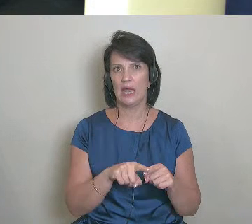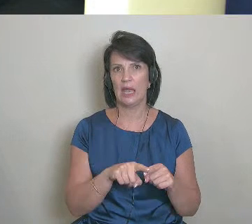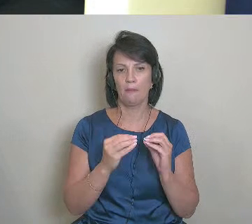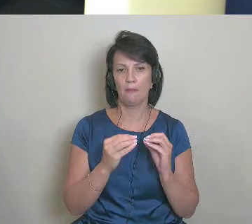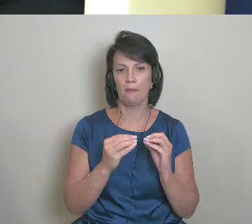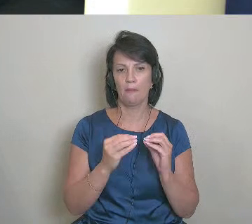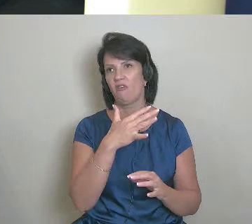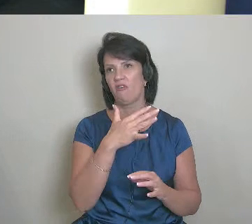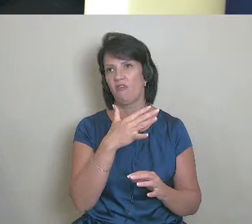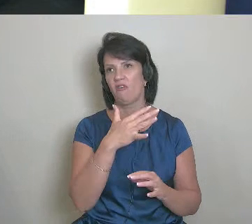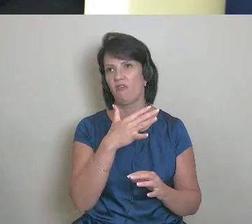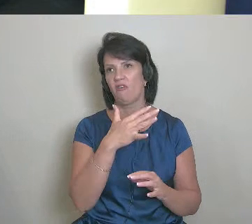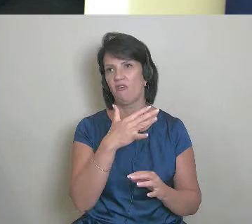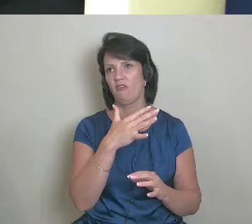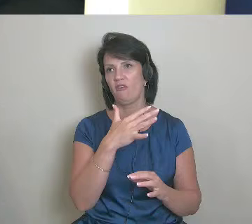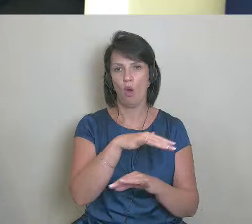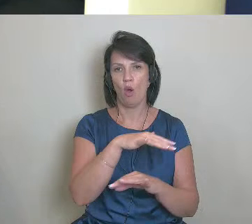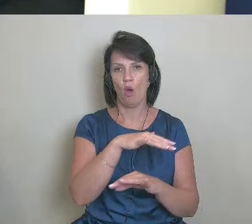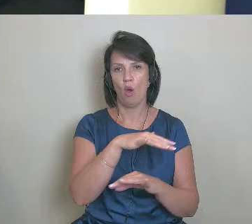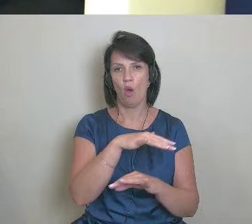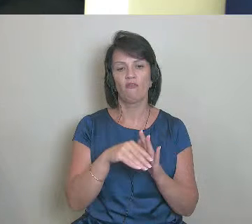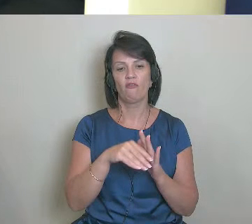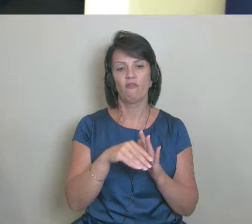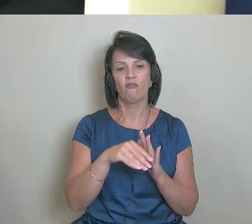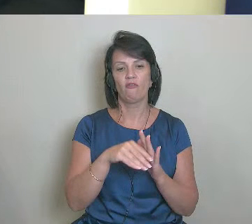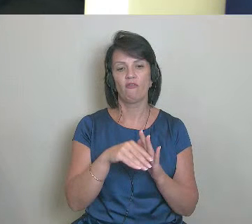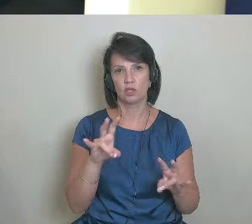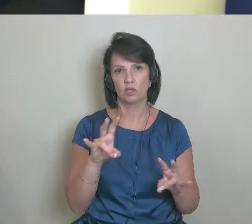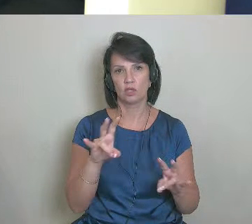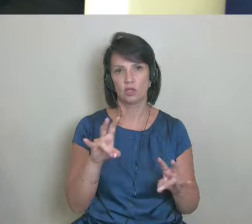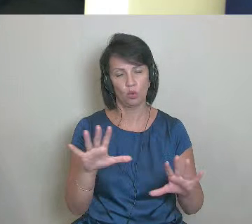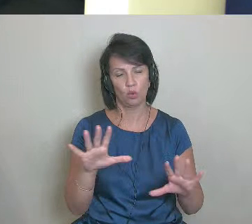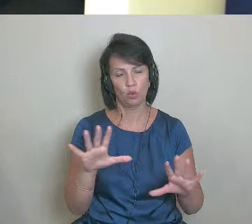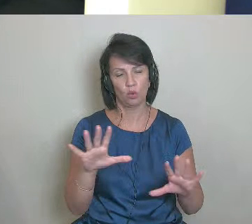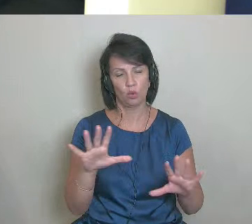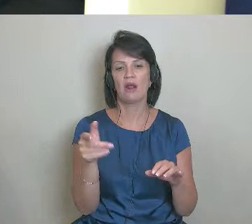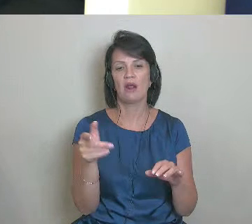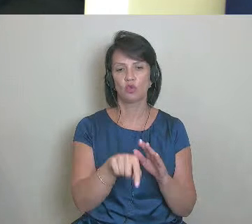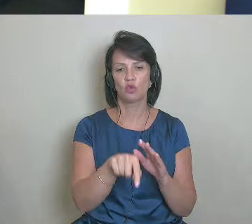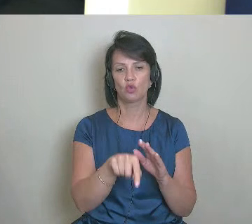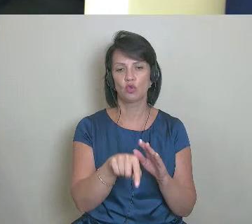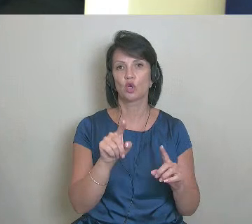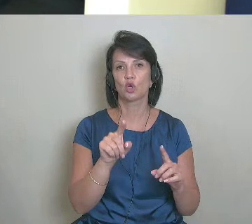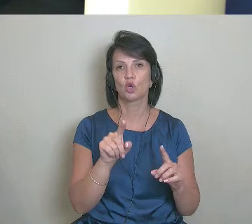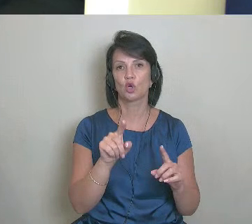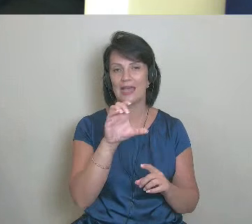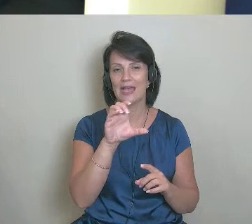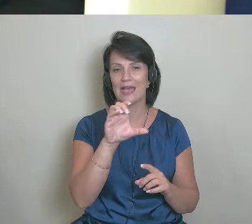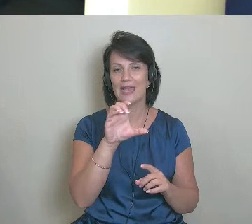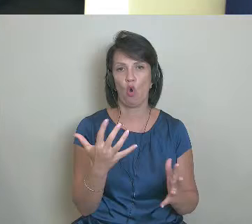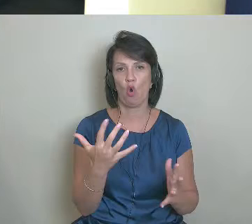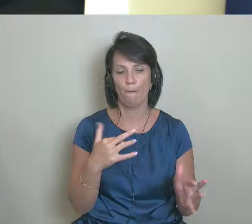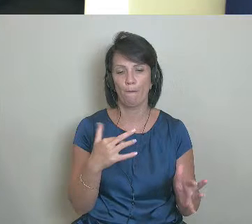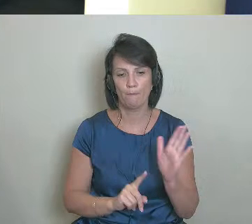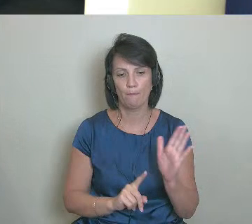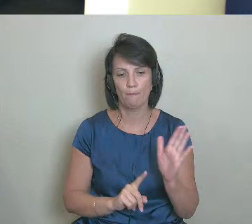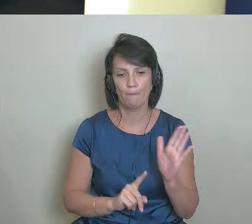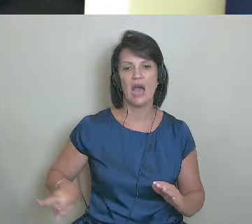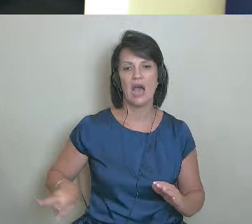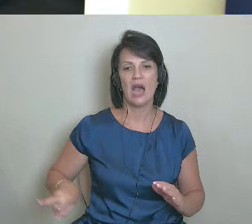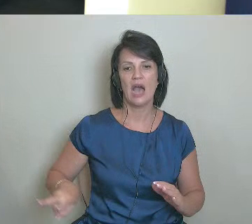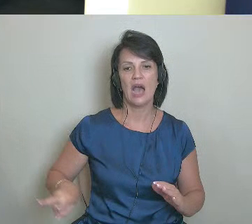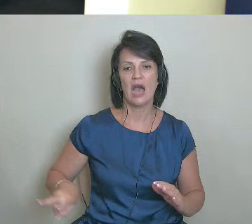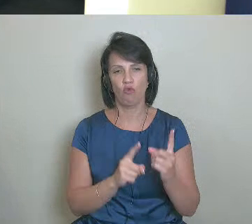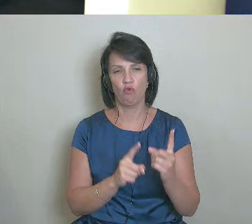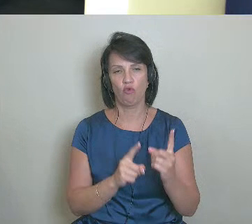there are some concerns expressed that the elections may not be deemed as held in some